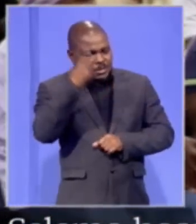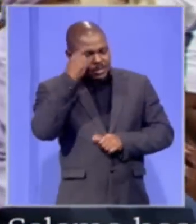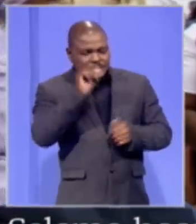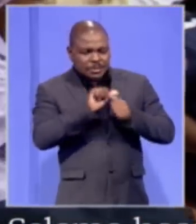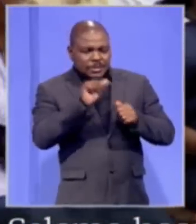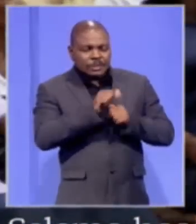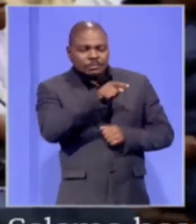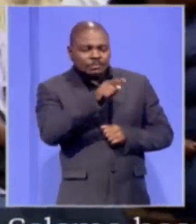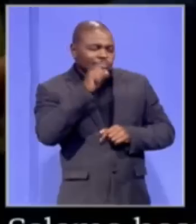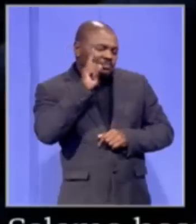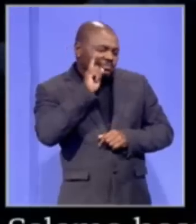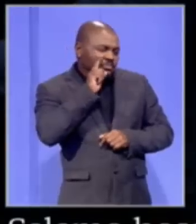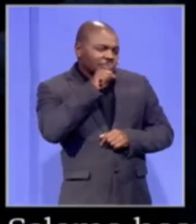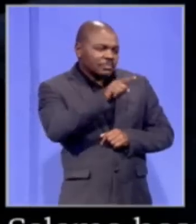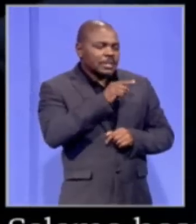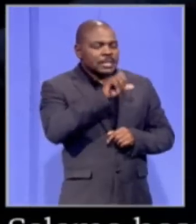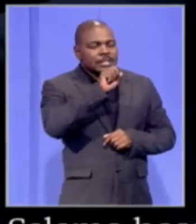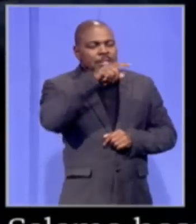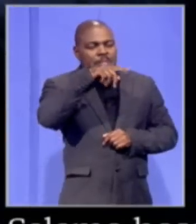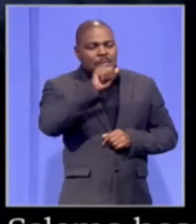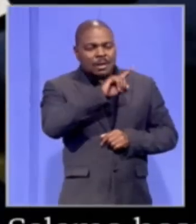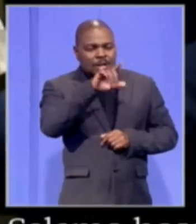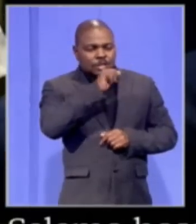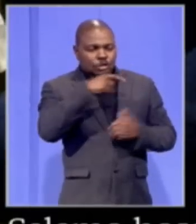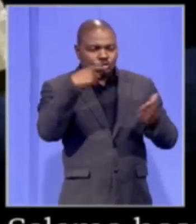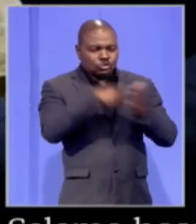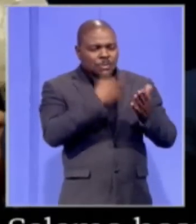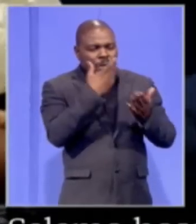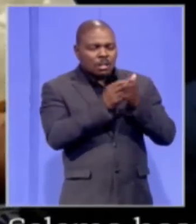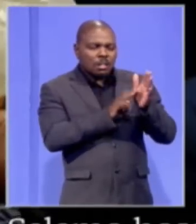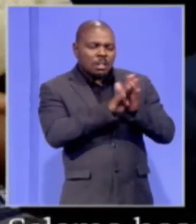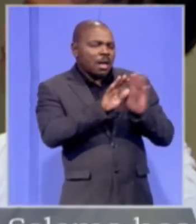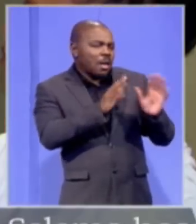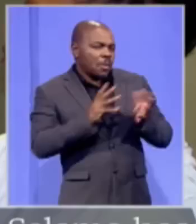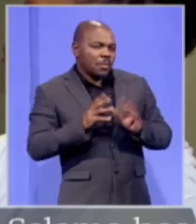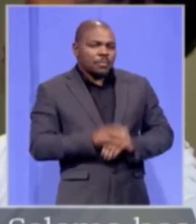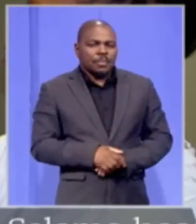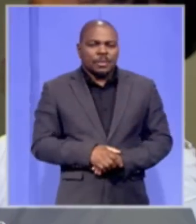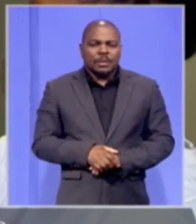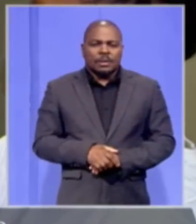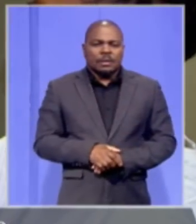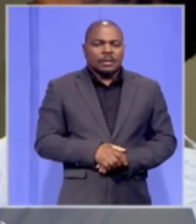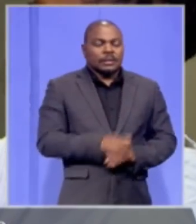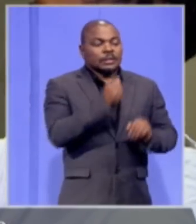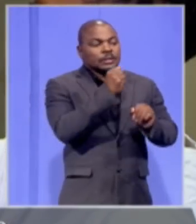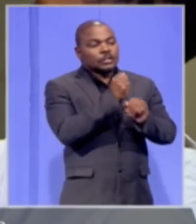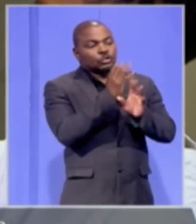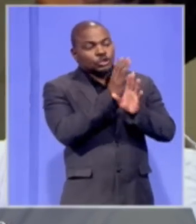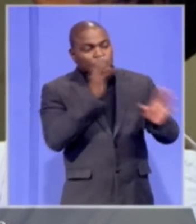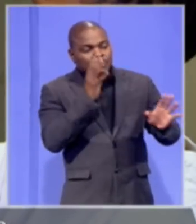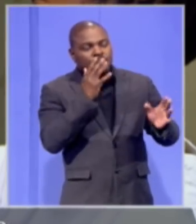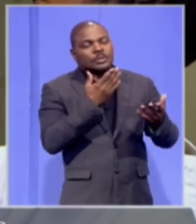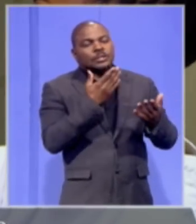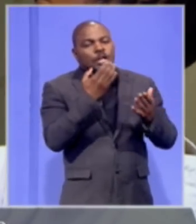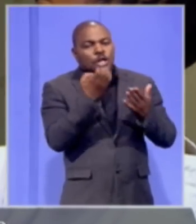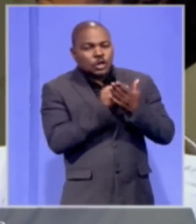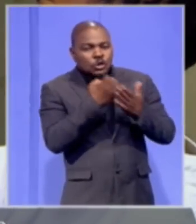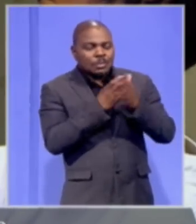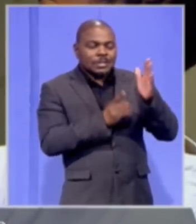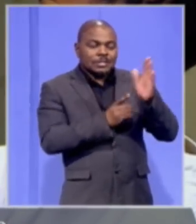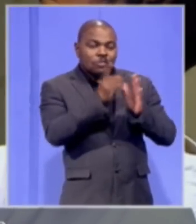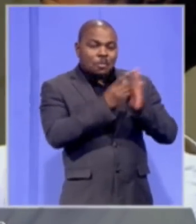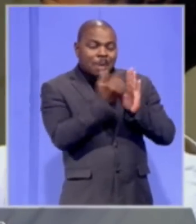ya indasteri ya mabenkele a dispaza. The legislation, the Township Economic Development Act, which we have in